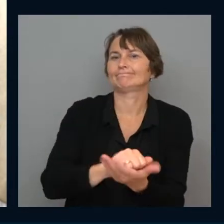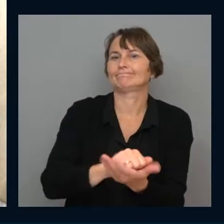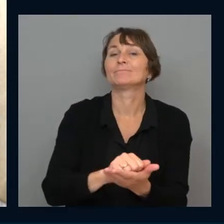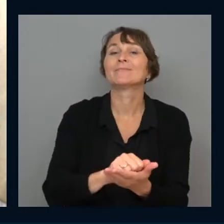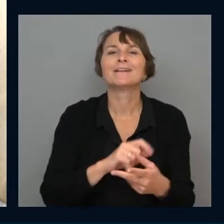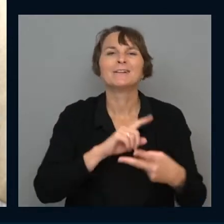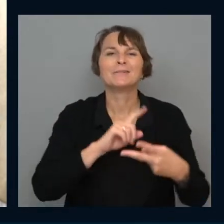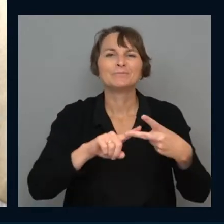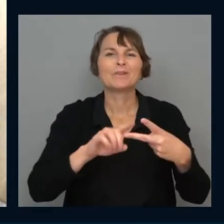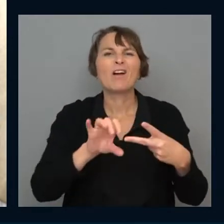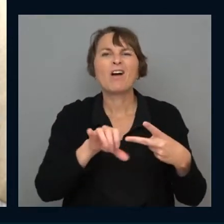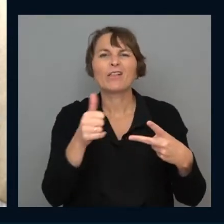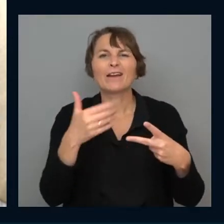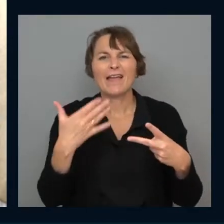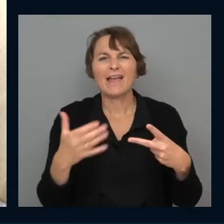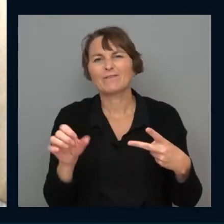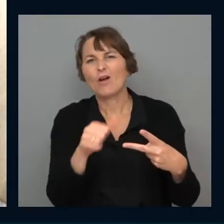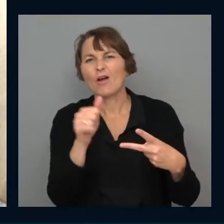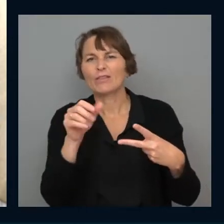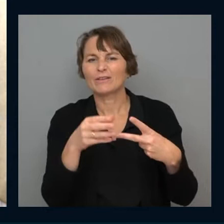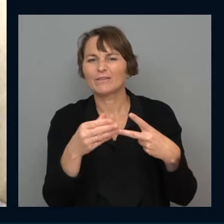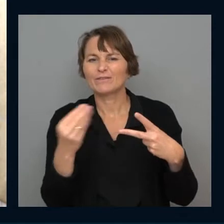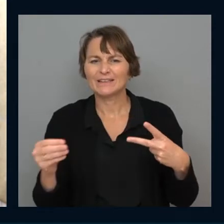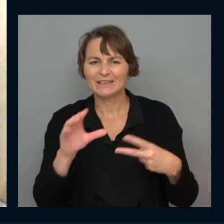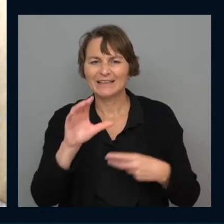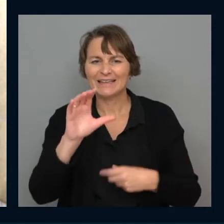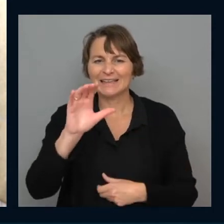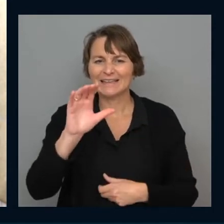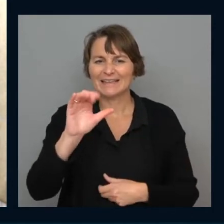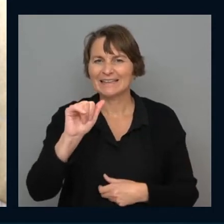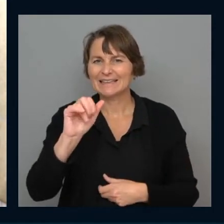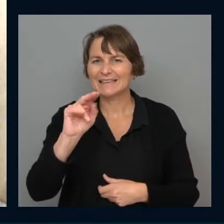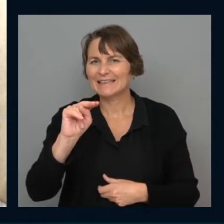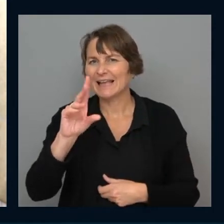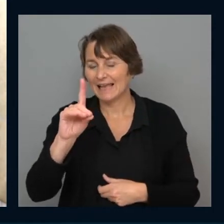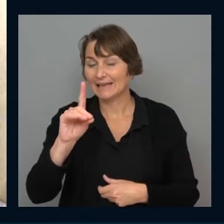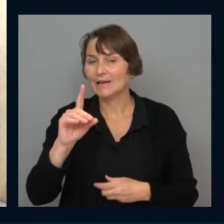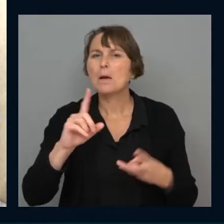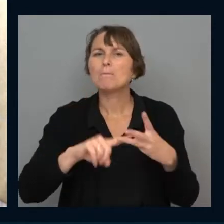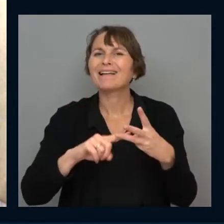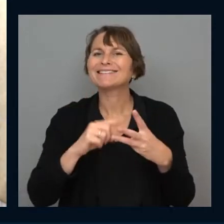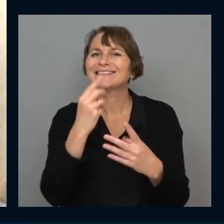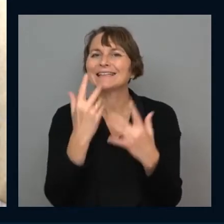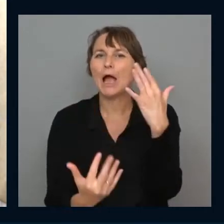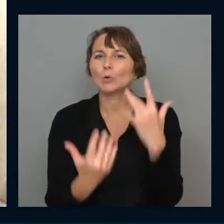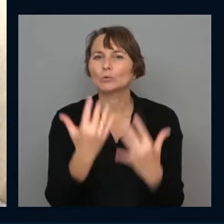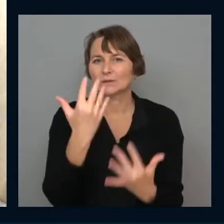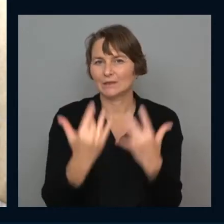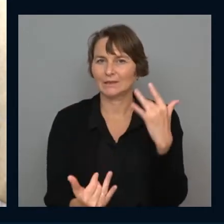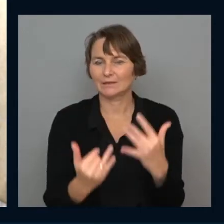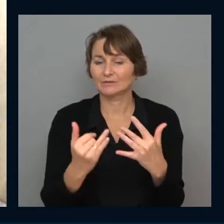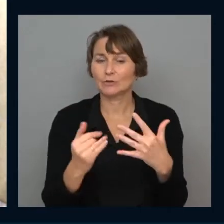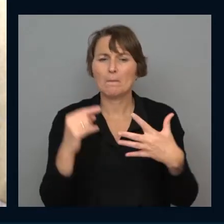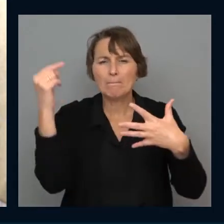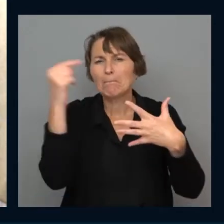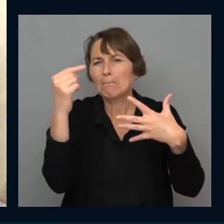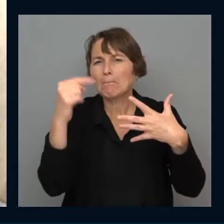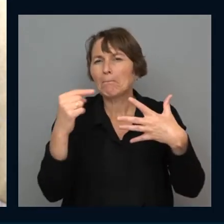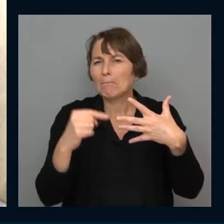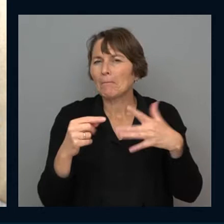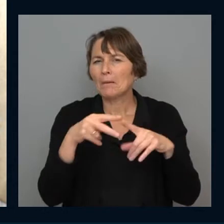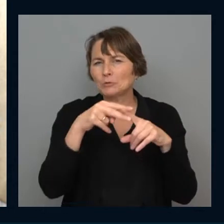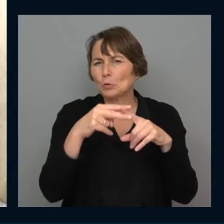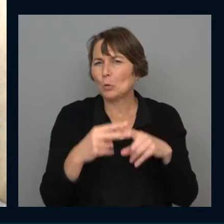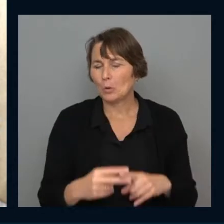Kanban feature built in. And there's a calendaring feature built into boards. I mean, there's so many great tools where you're just kind of in one place and the whole team